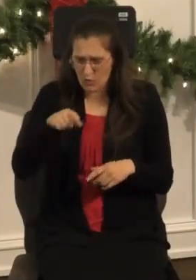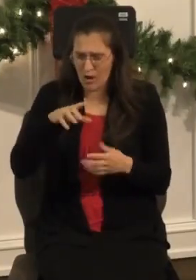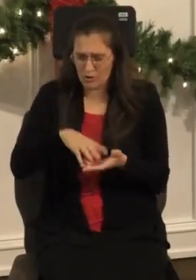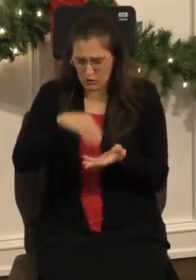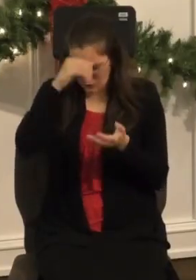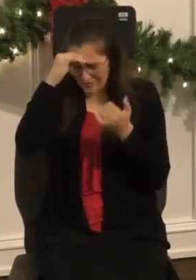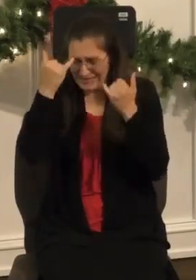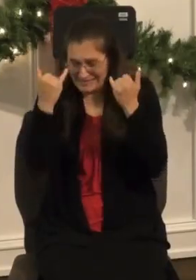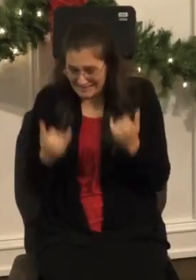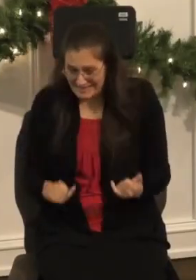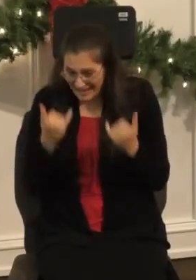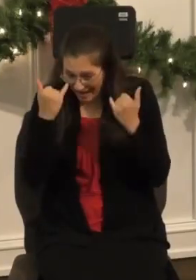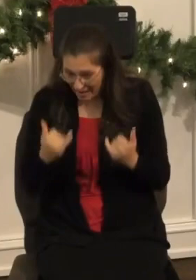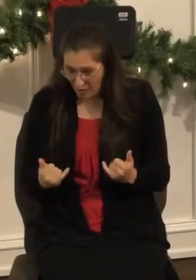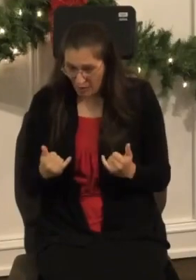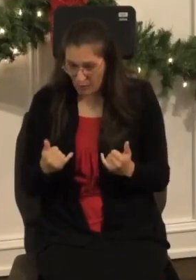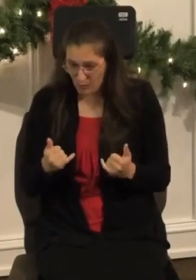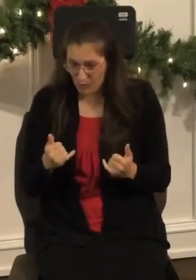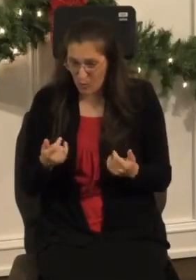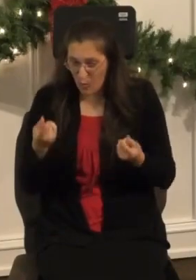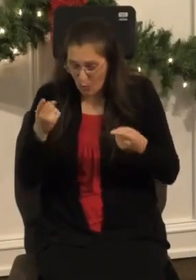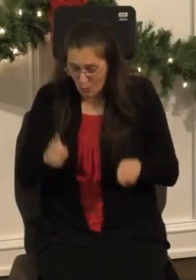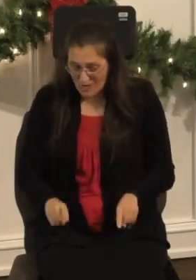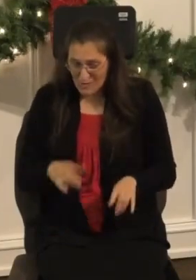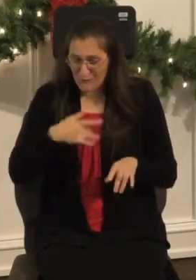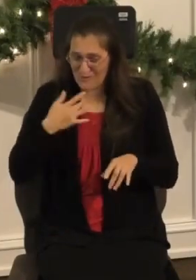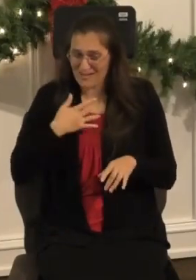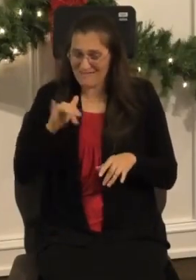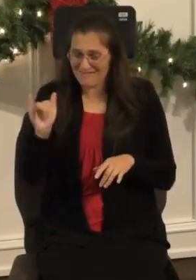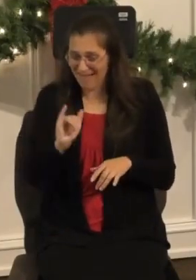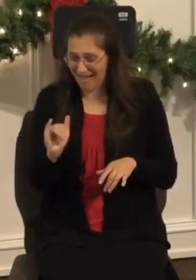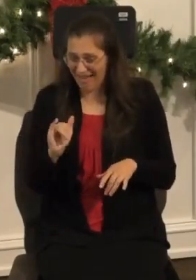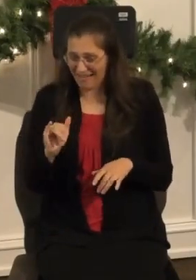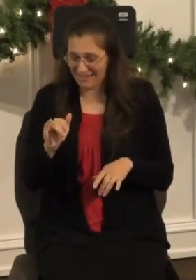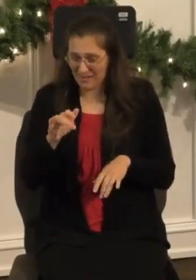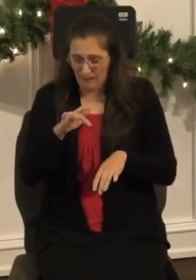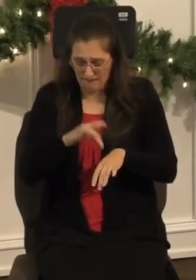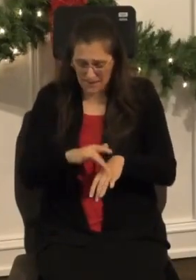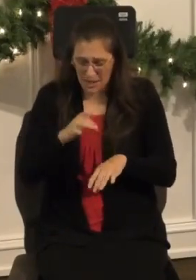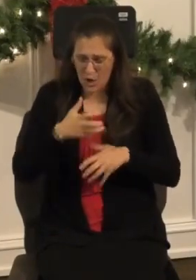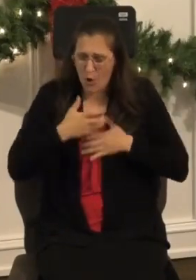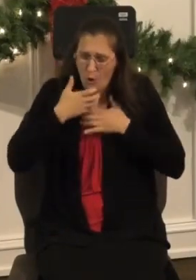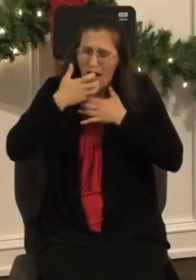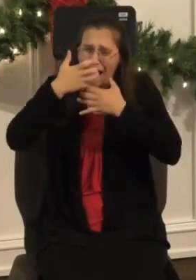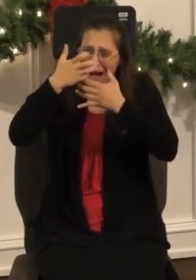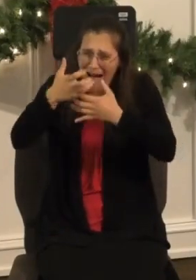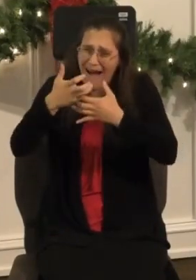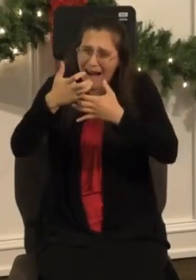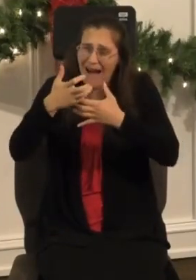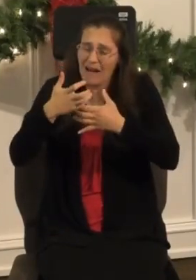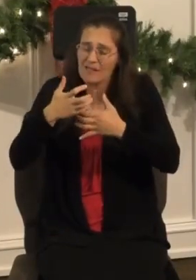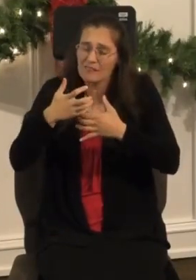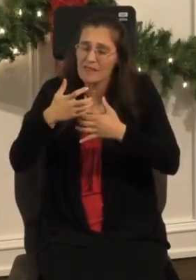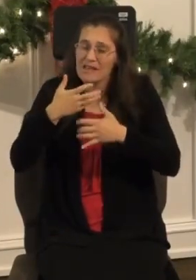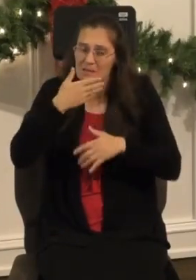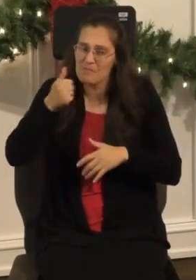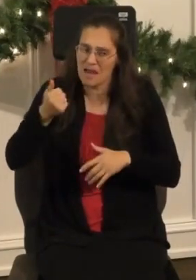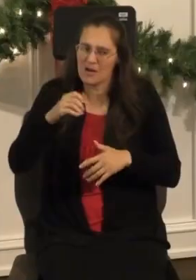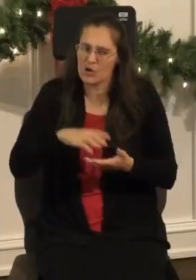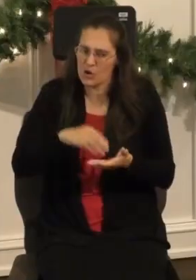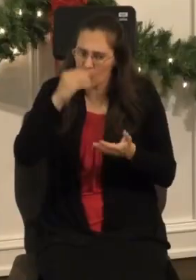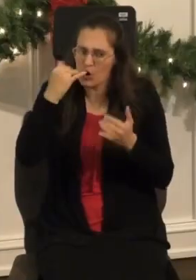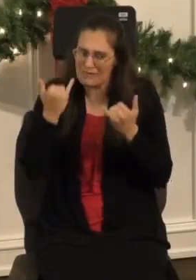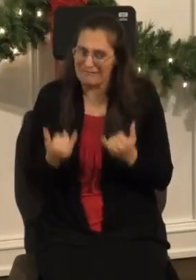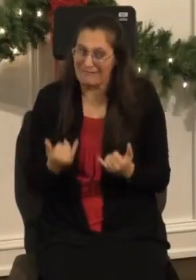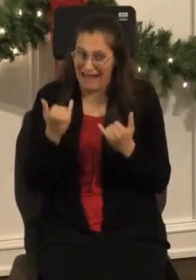now how you can honor the Lord now. It's a good time to learn when you're young, rather than wait till